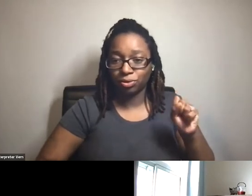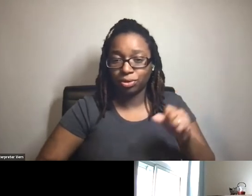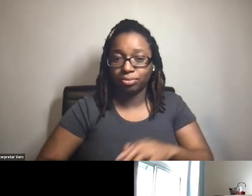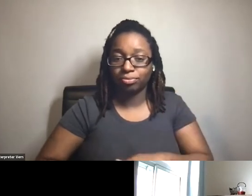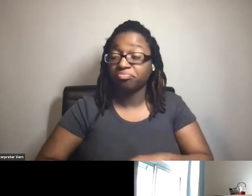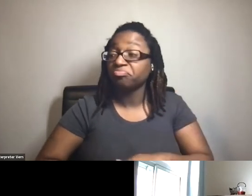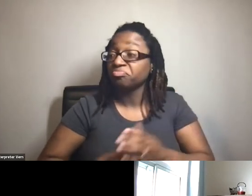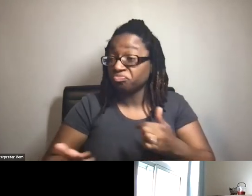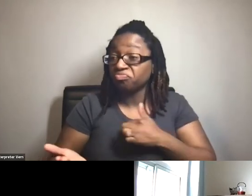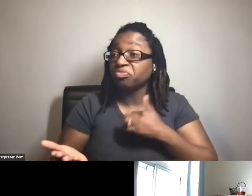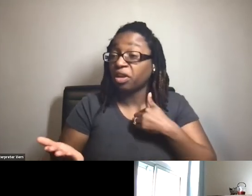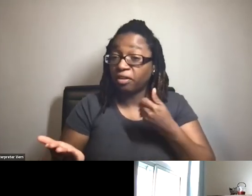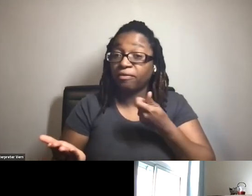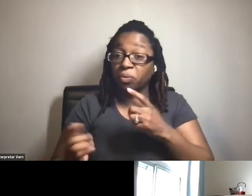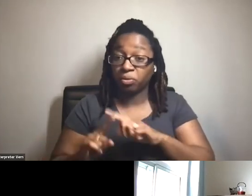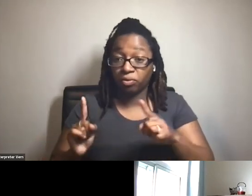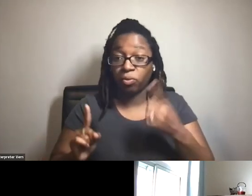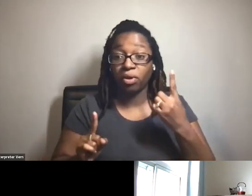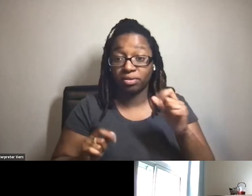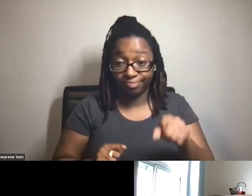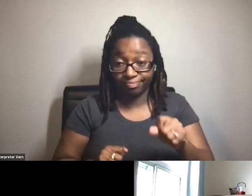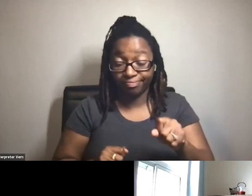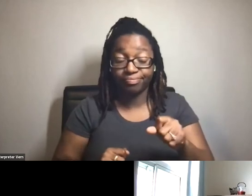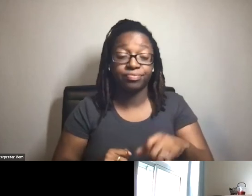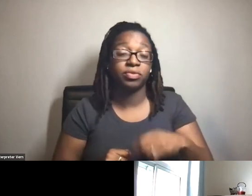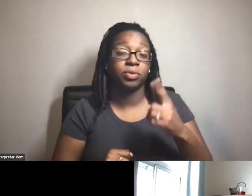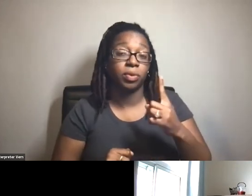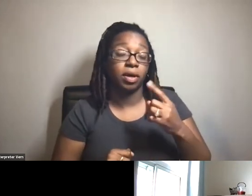ones. We have, most of them are oriented towards